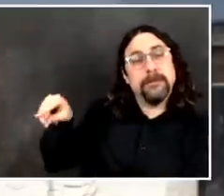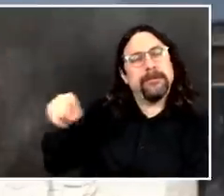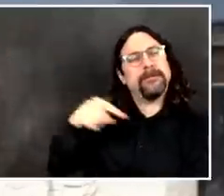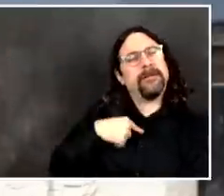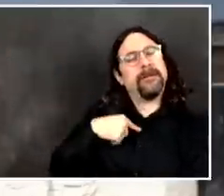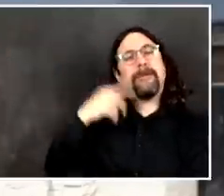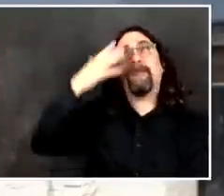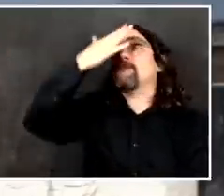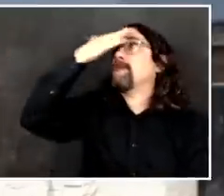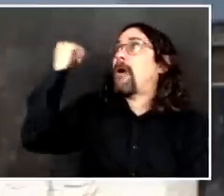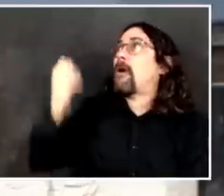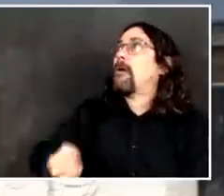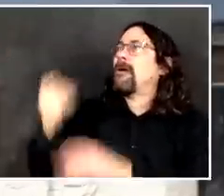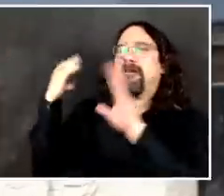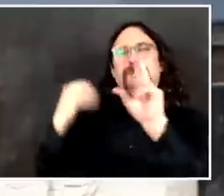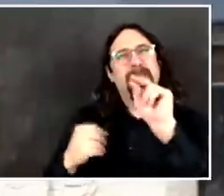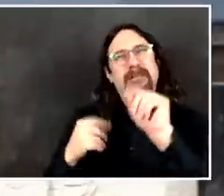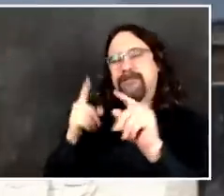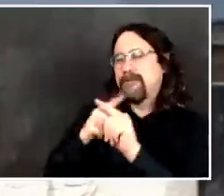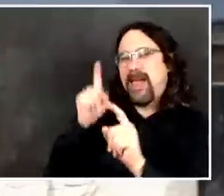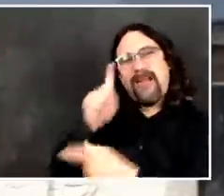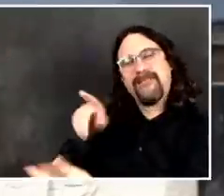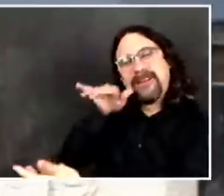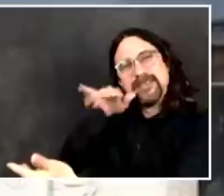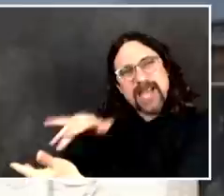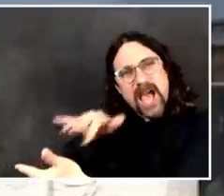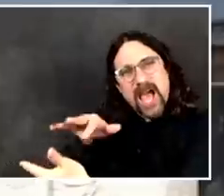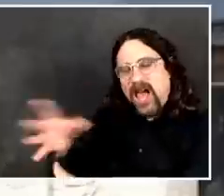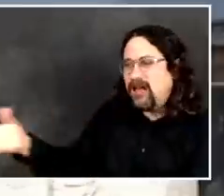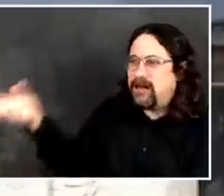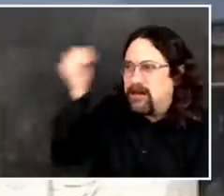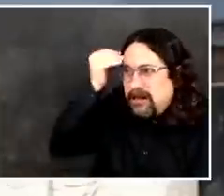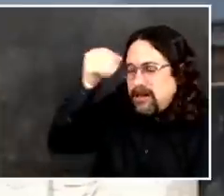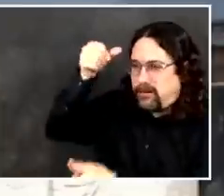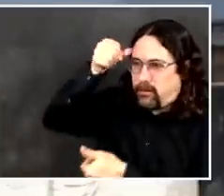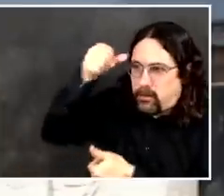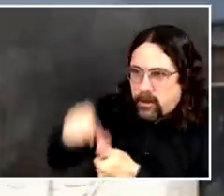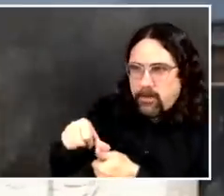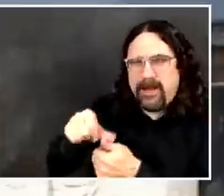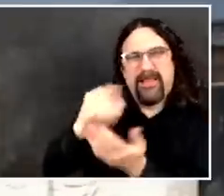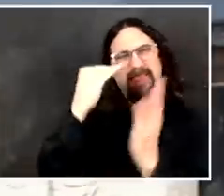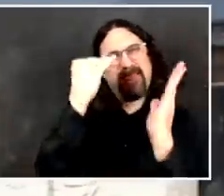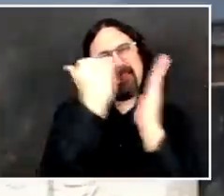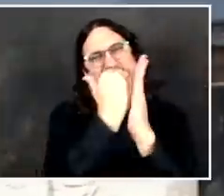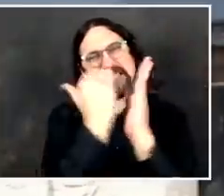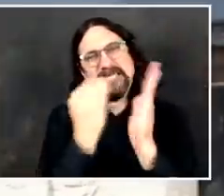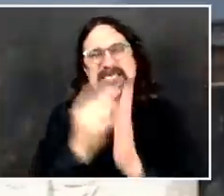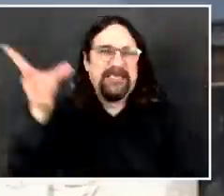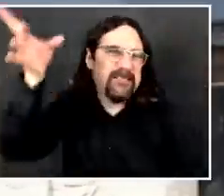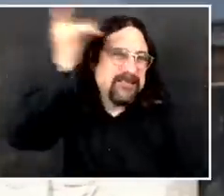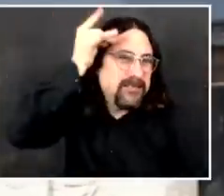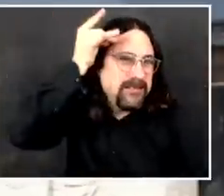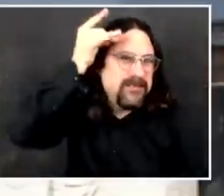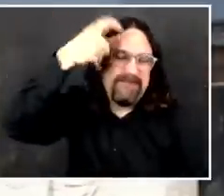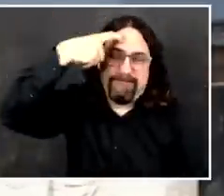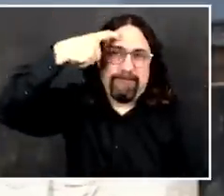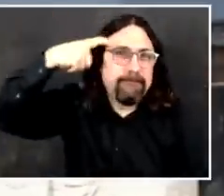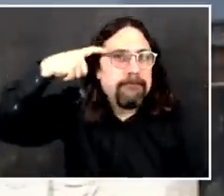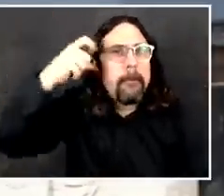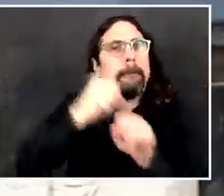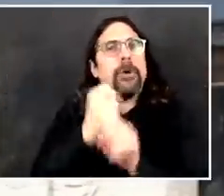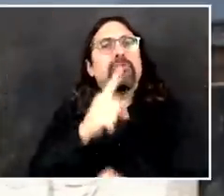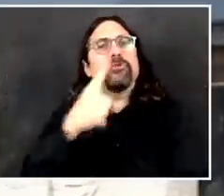the city council, where I constantly would meet people who would tell me their stories of fighting through and surviving the Holocaust, and it was